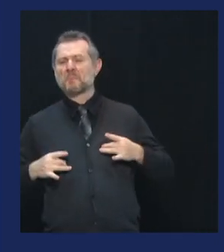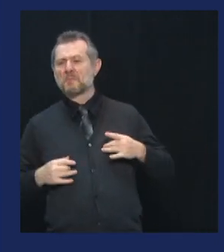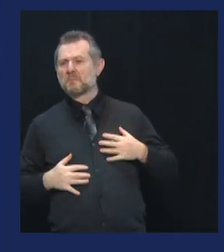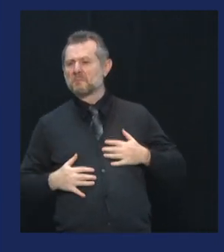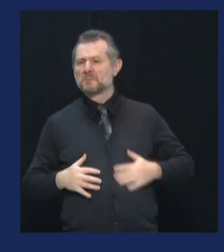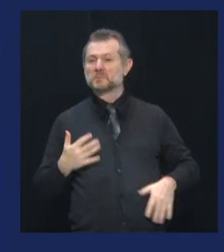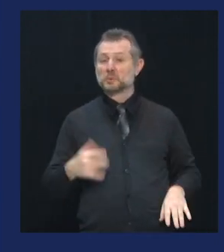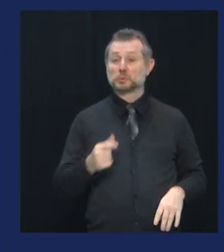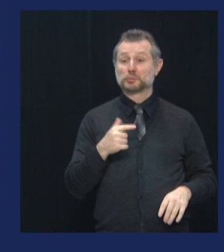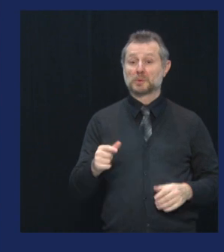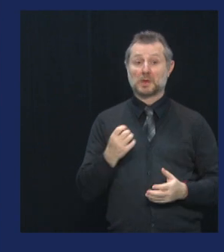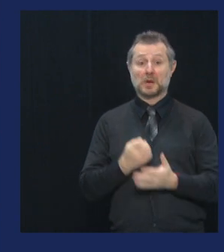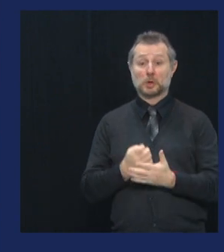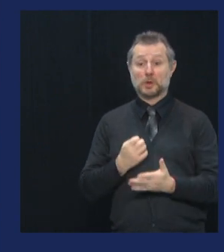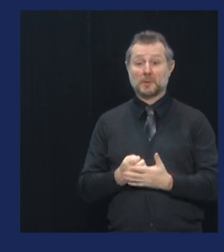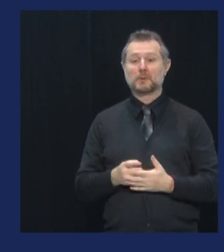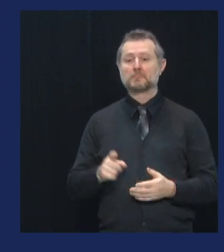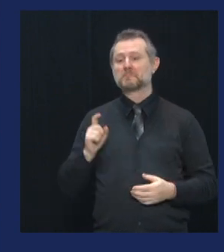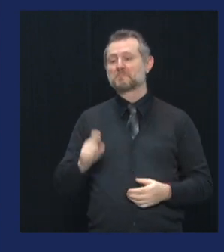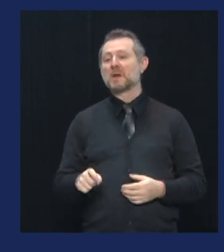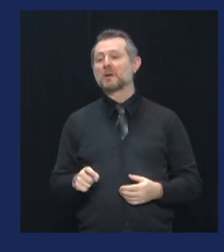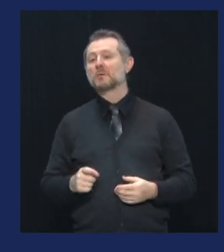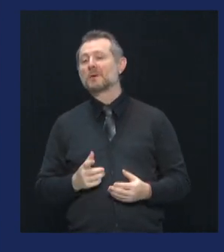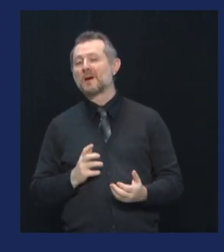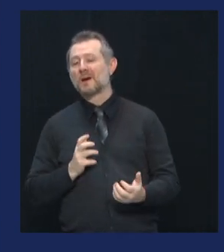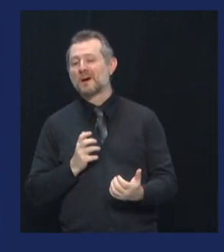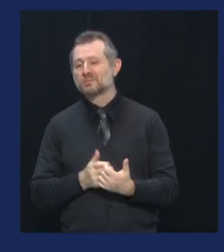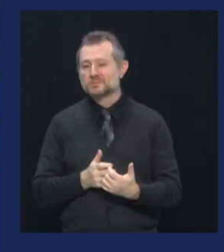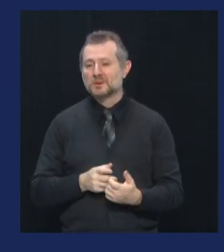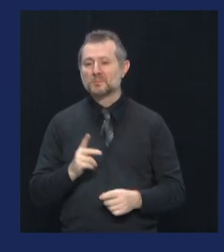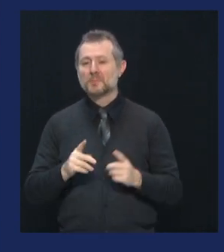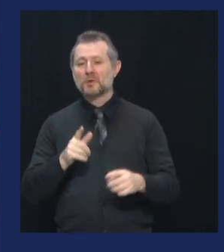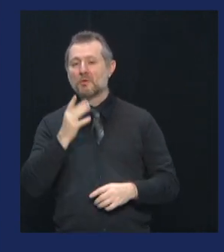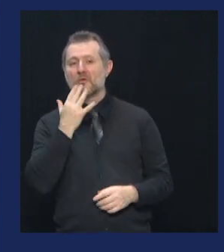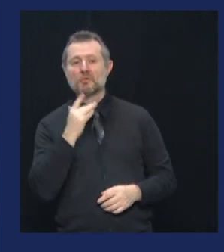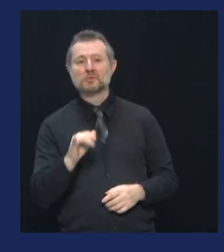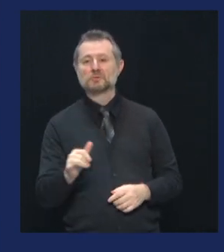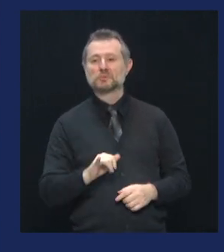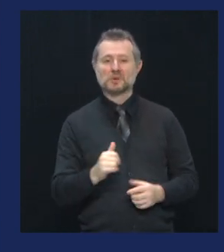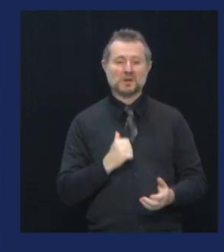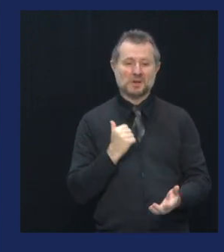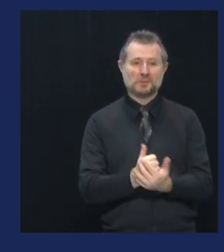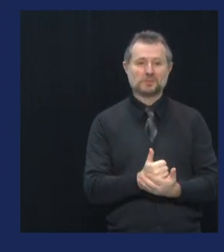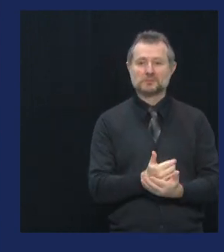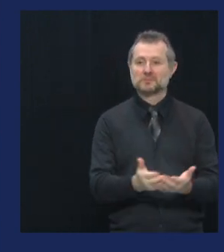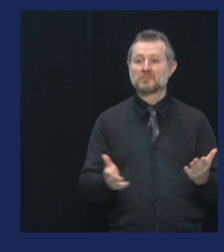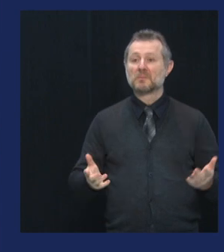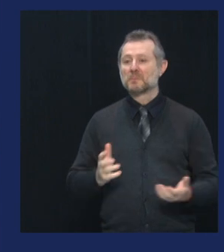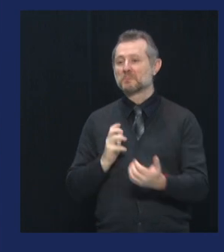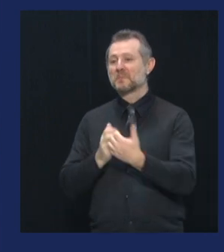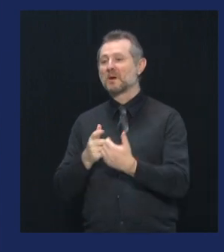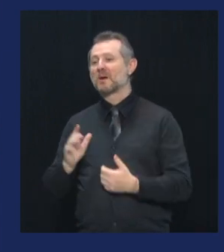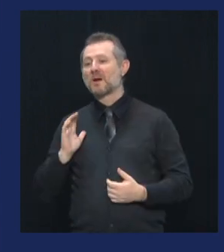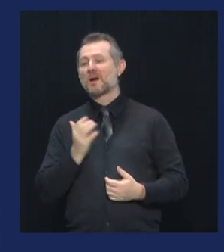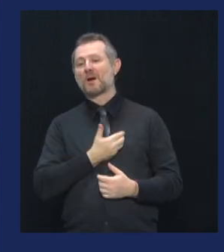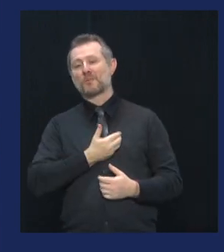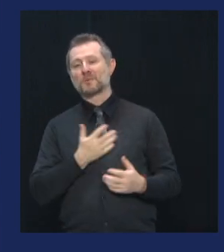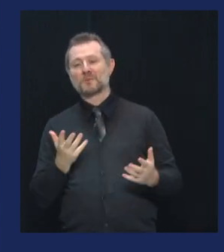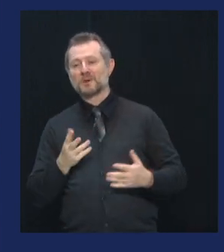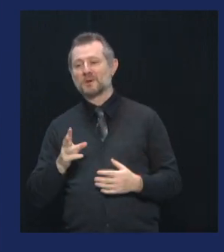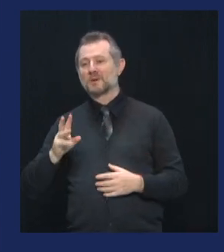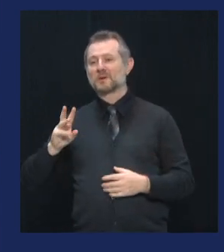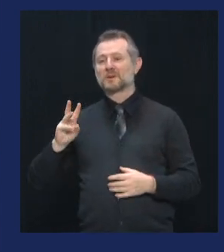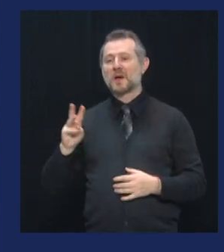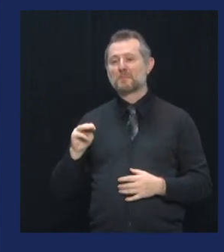people of color. Our plan requires our new projects to meet our MWBE goals, minority and